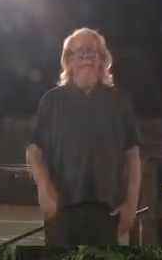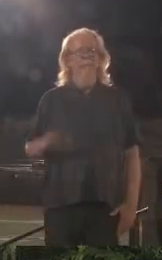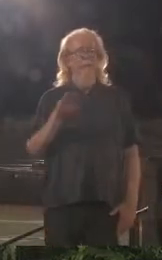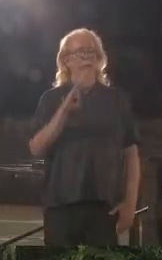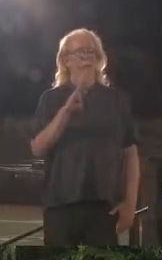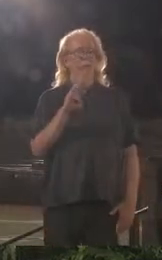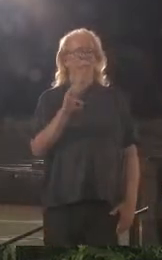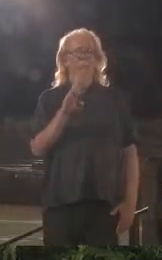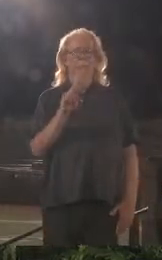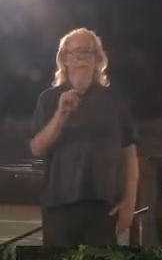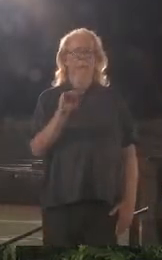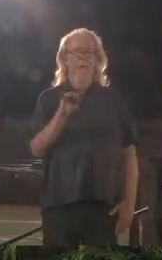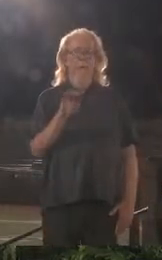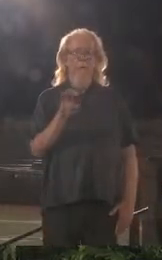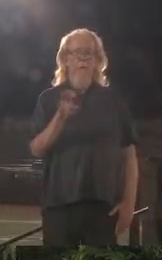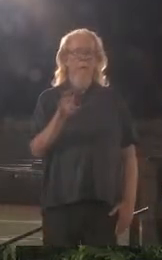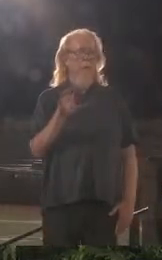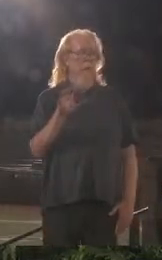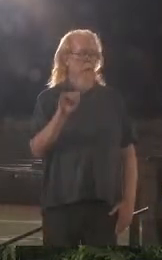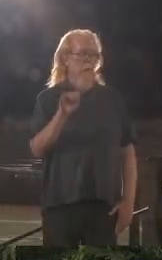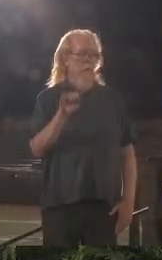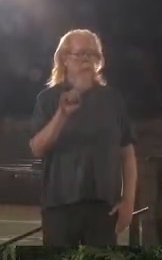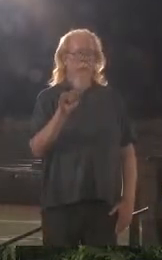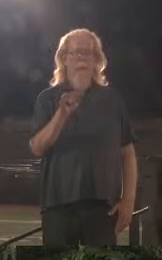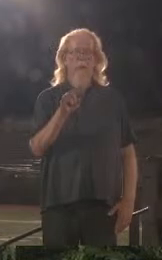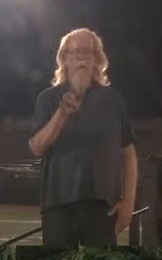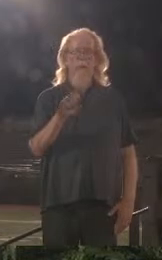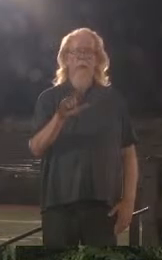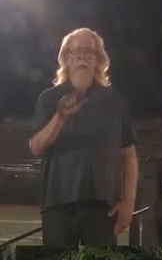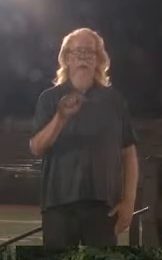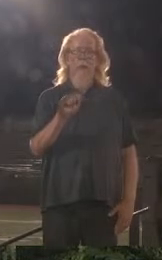Berenice Castellanos.